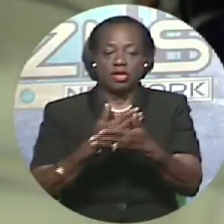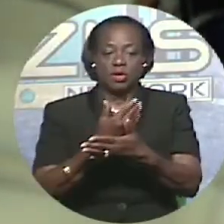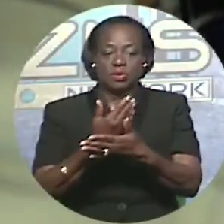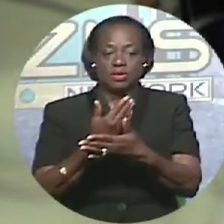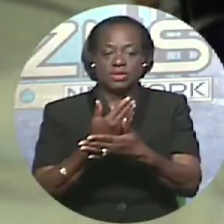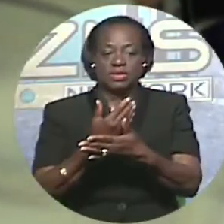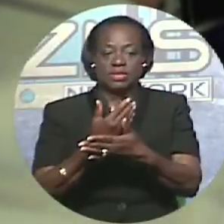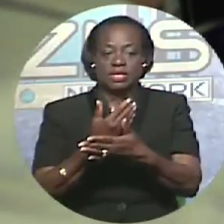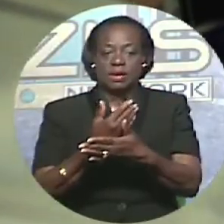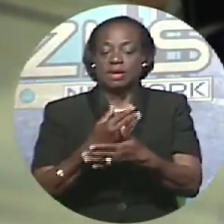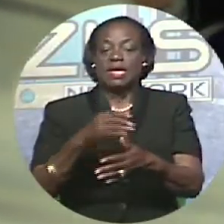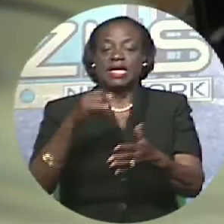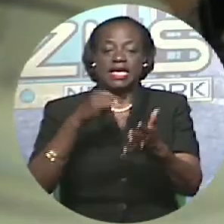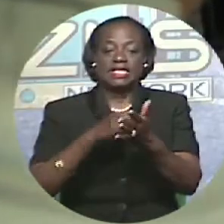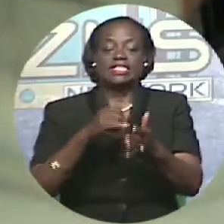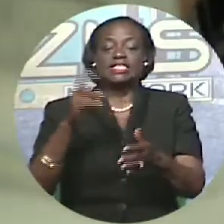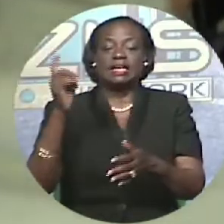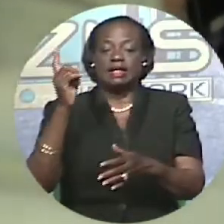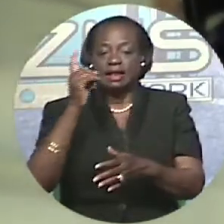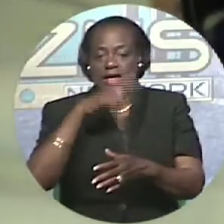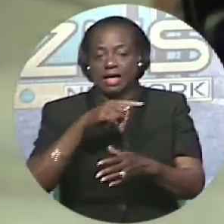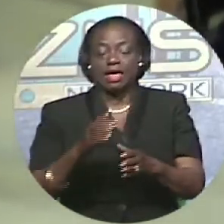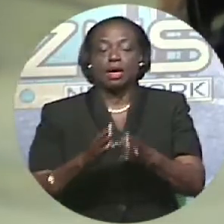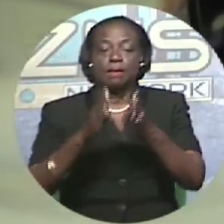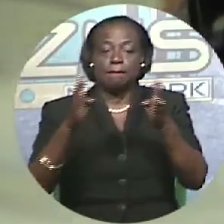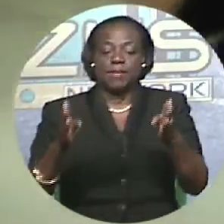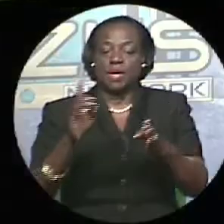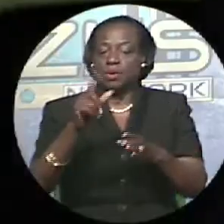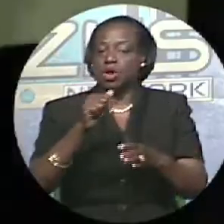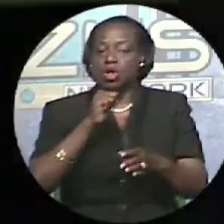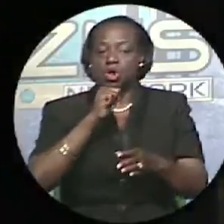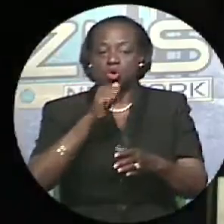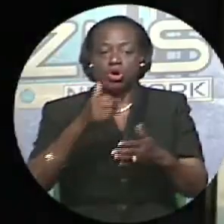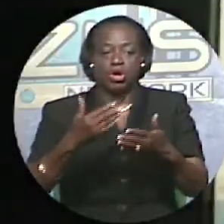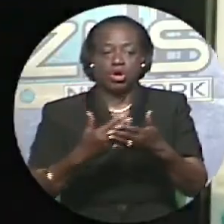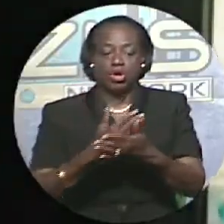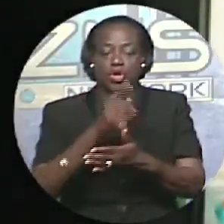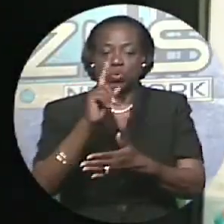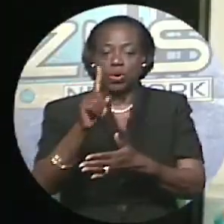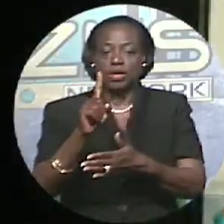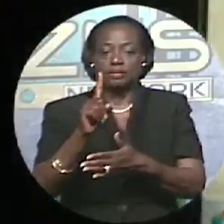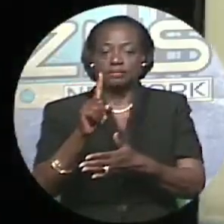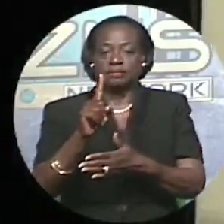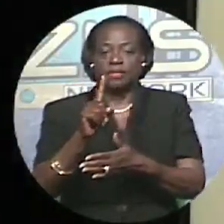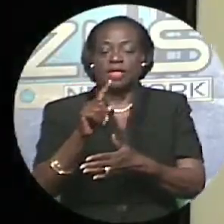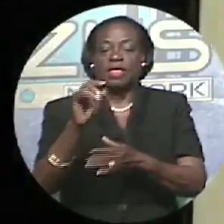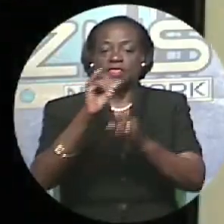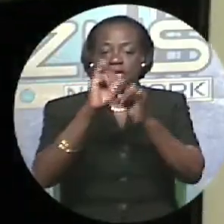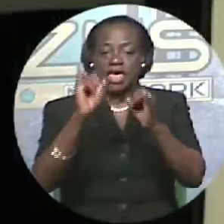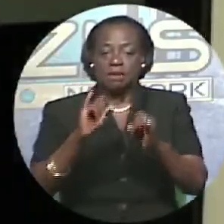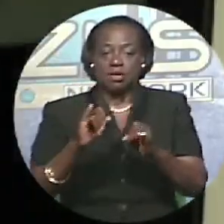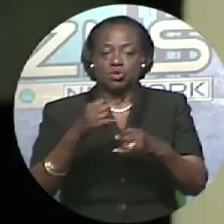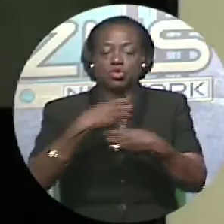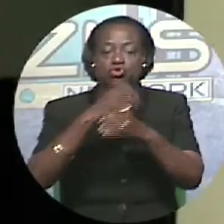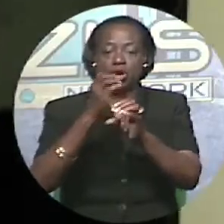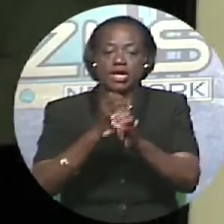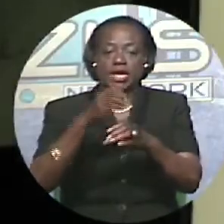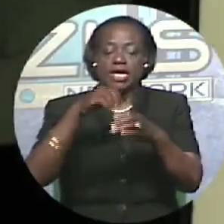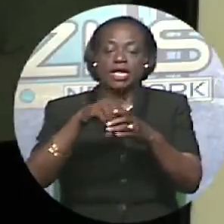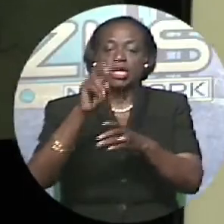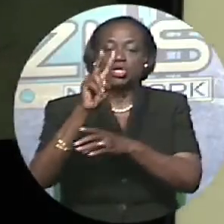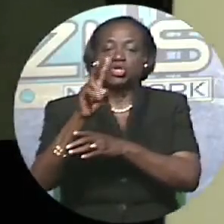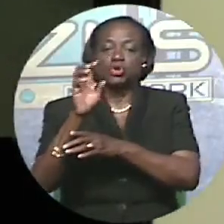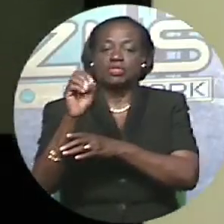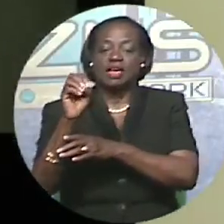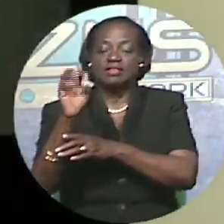is a hoax, a big one and not a new one. The image created at least as early as 2006 and can be easily found by simply